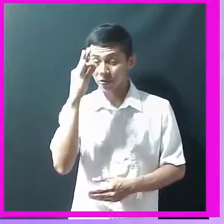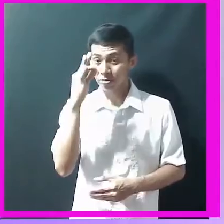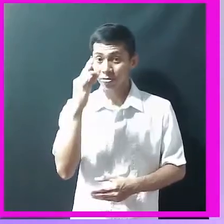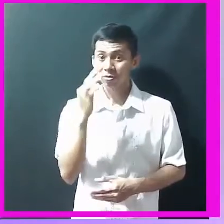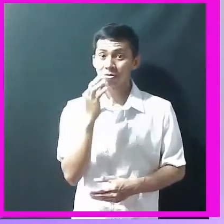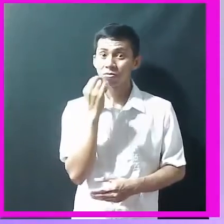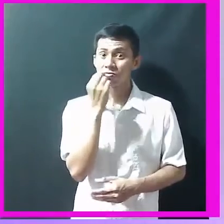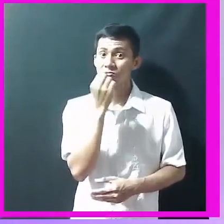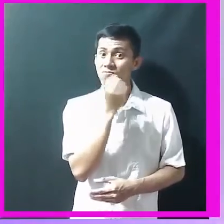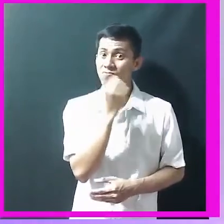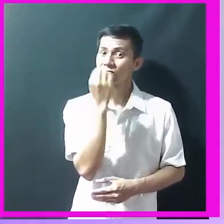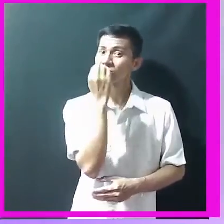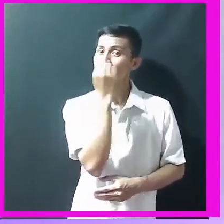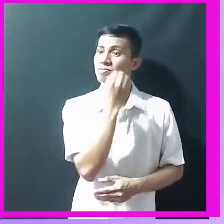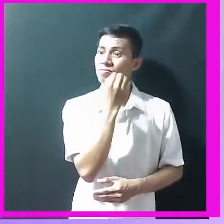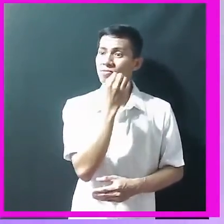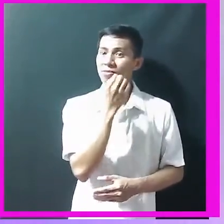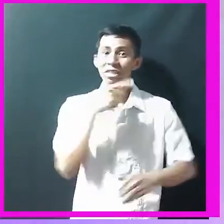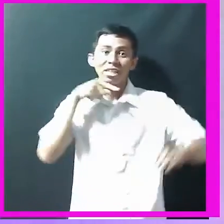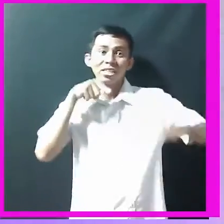escape from reality.